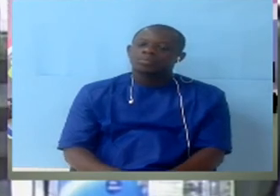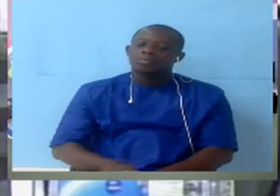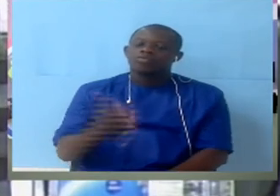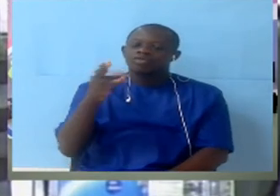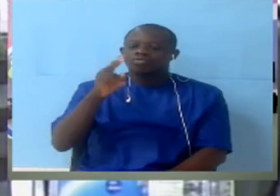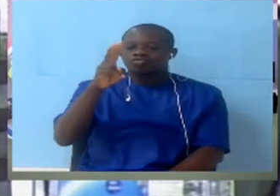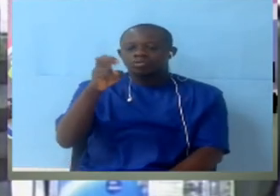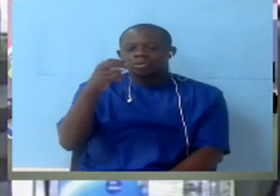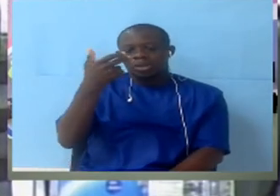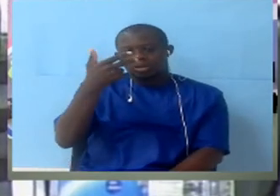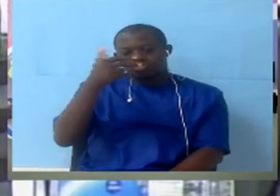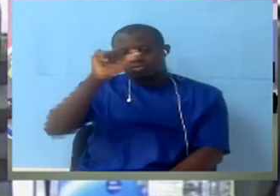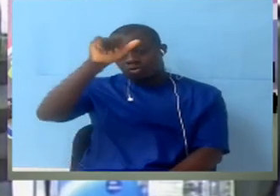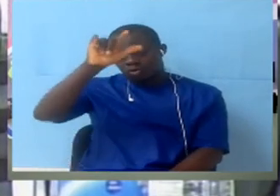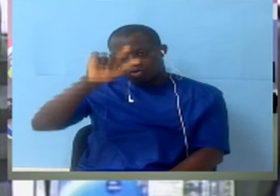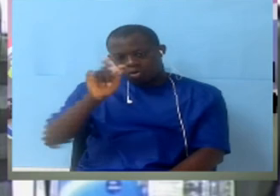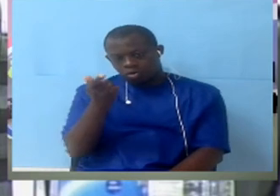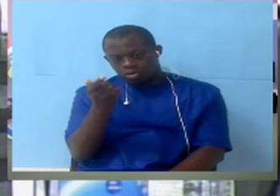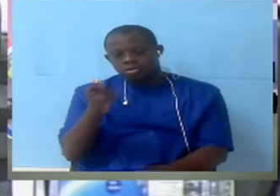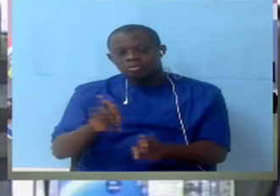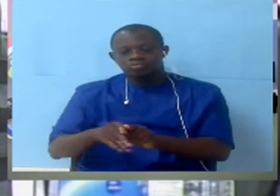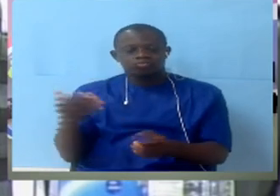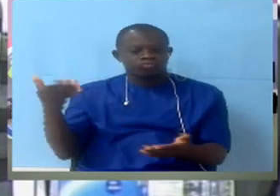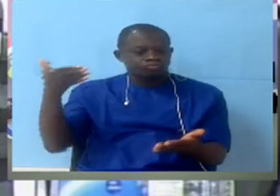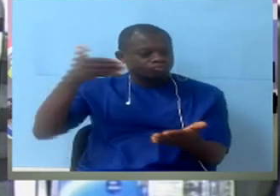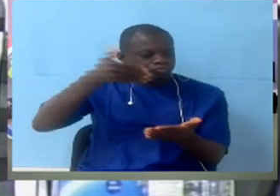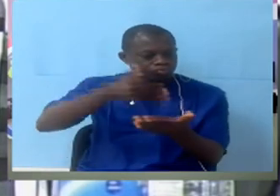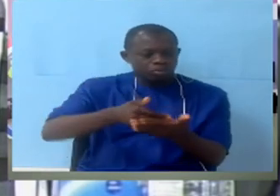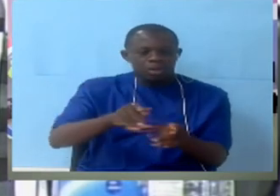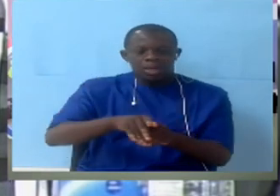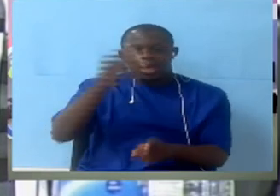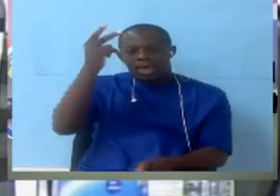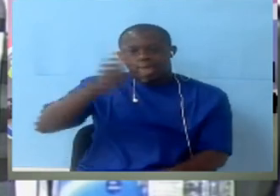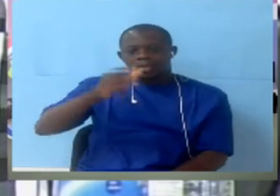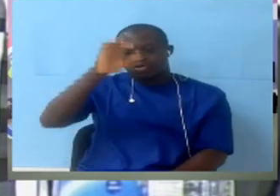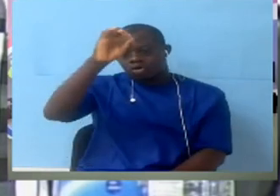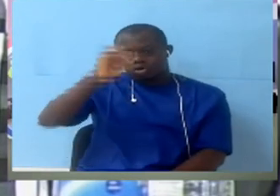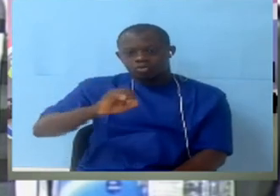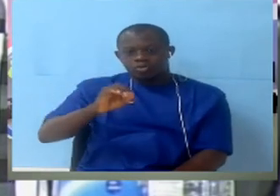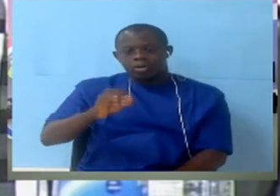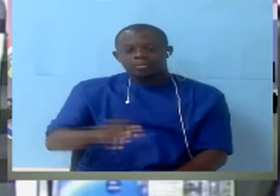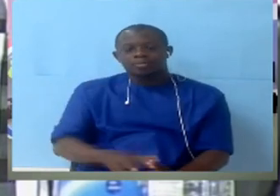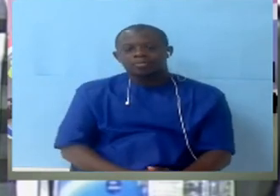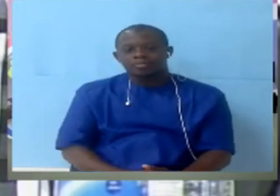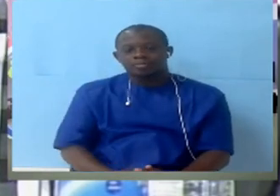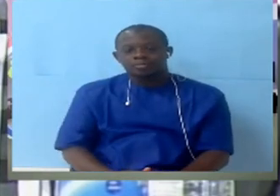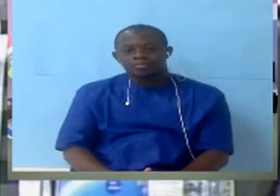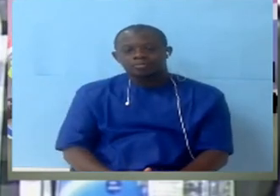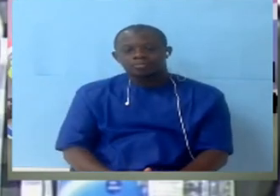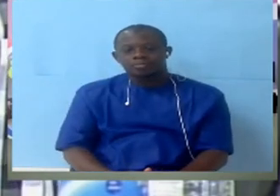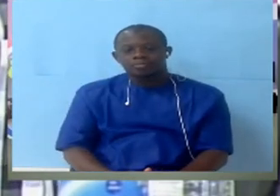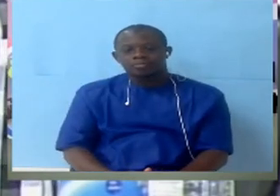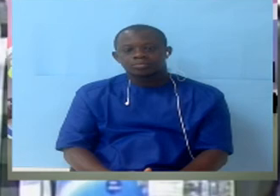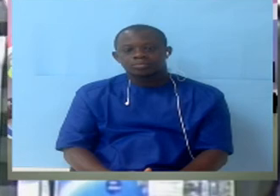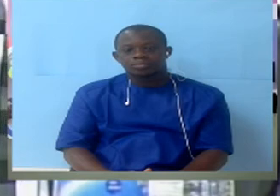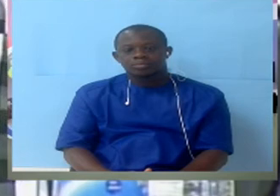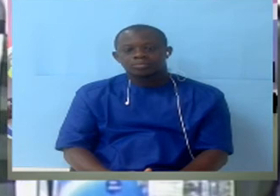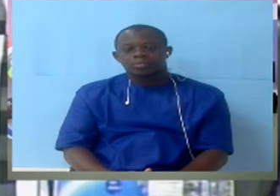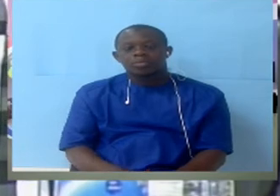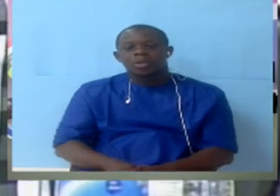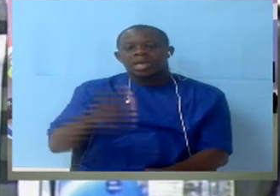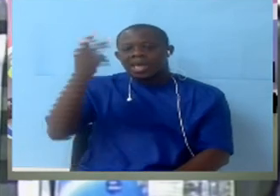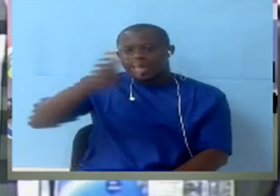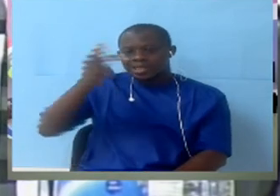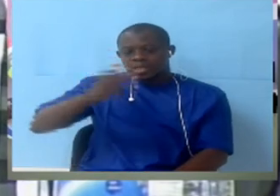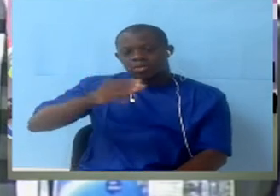From 28th of August till the 18th of October. For what time on the 18th October le ko sai yen dismiss le? On